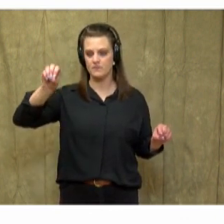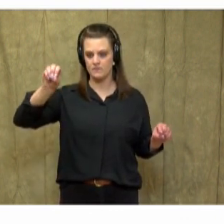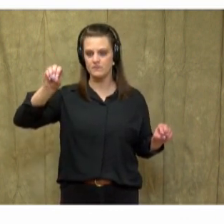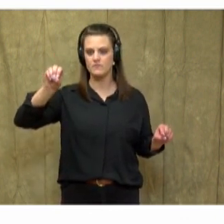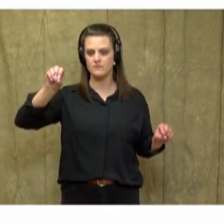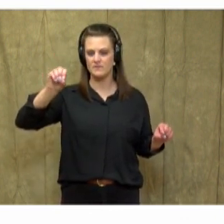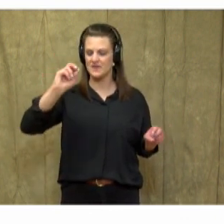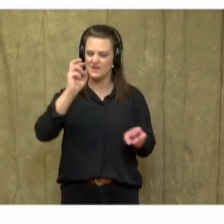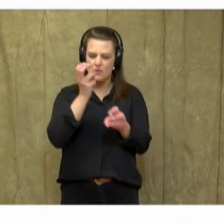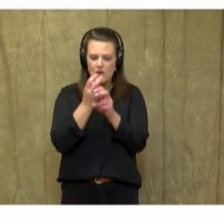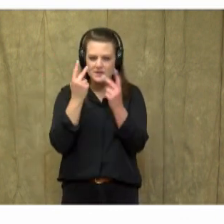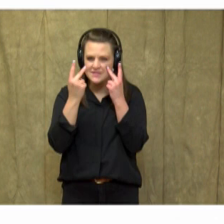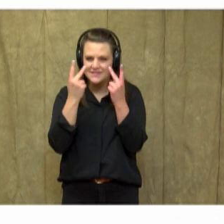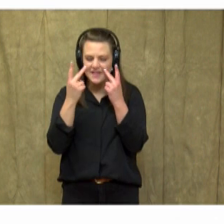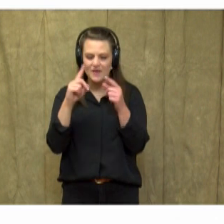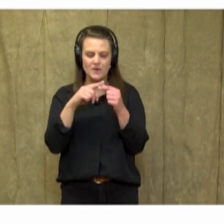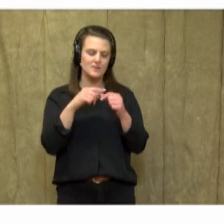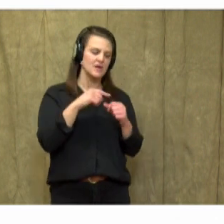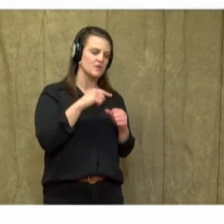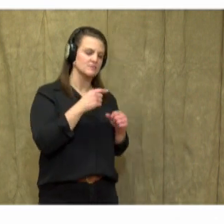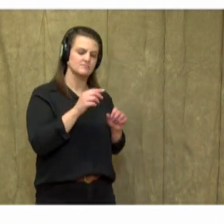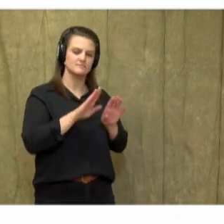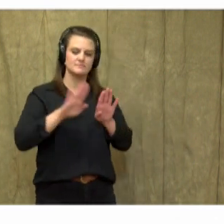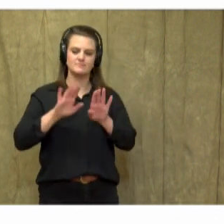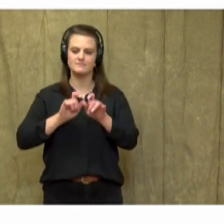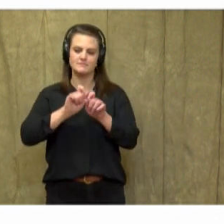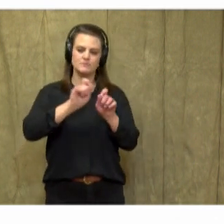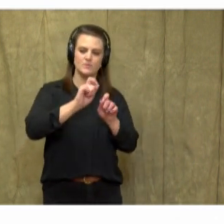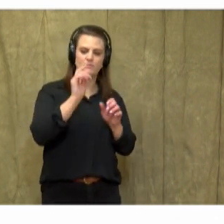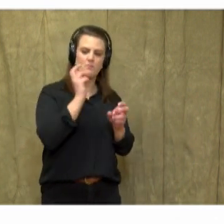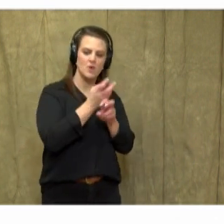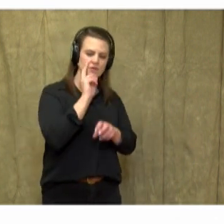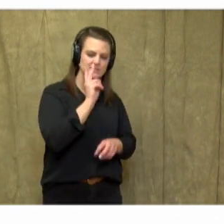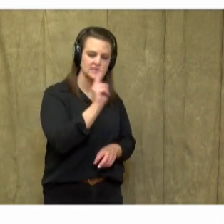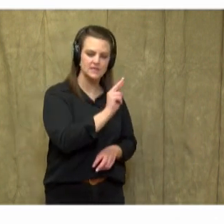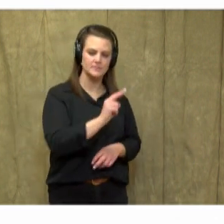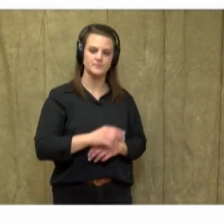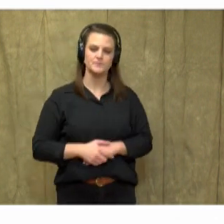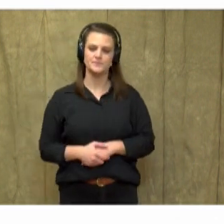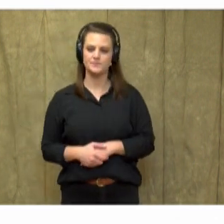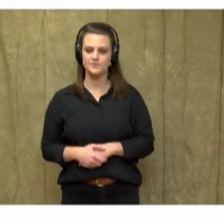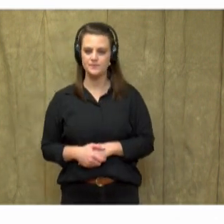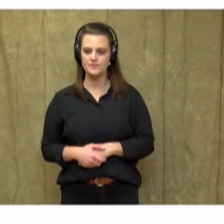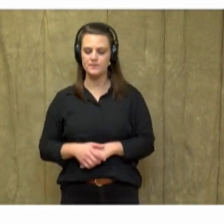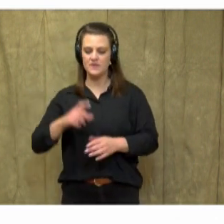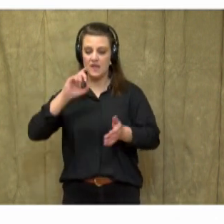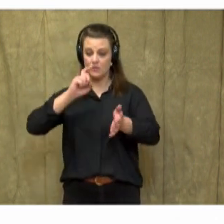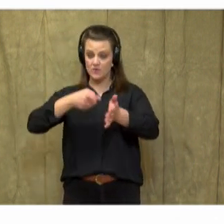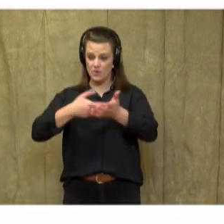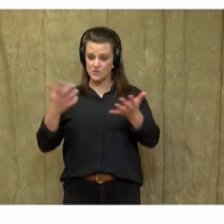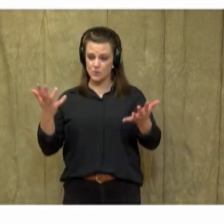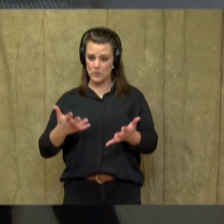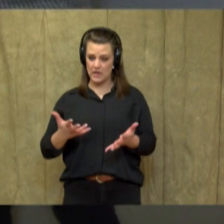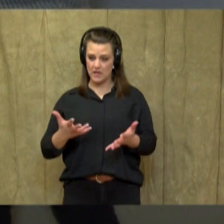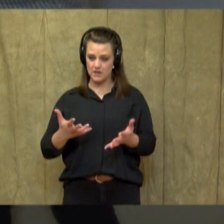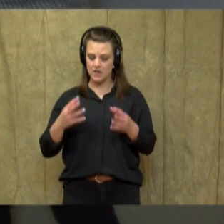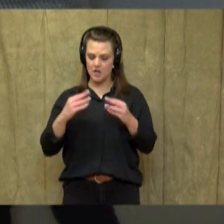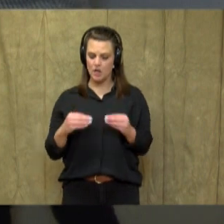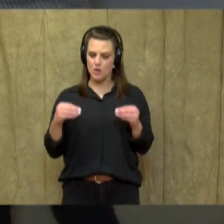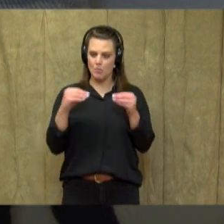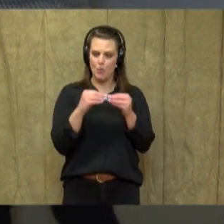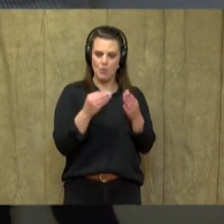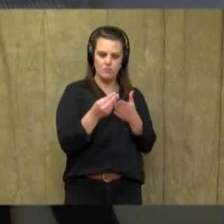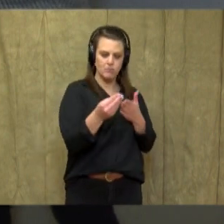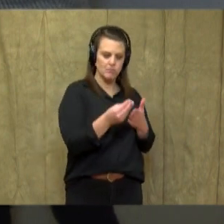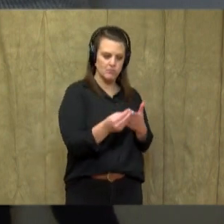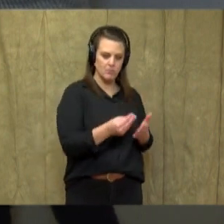40. It's so hard to see when I'm on the side. Sorry about that. Now, what do you notice? Do you notice that the more packages